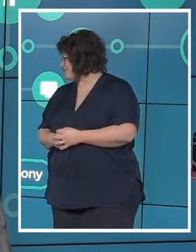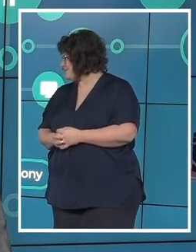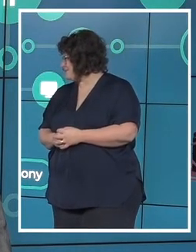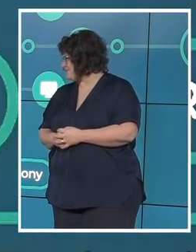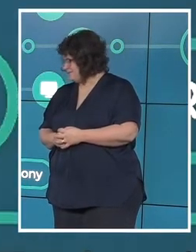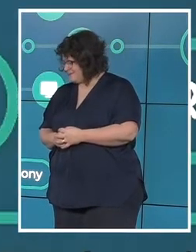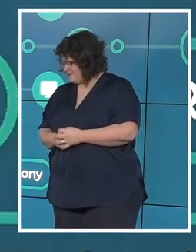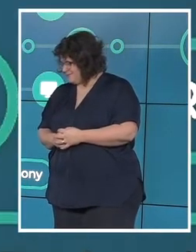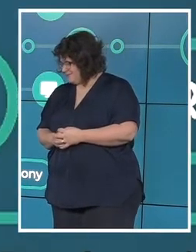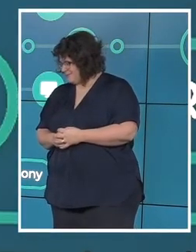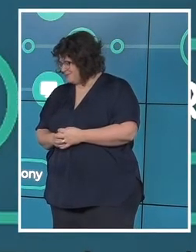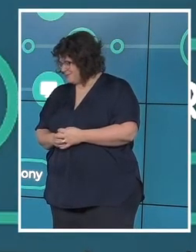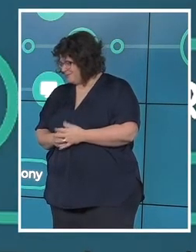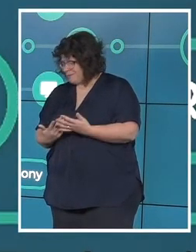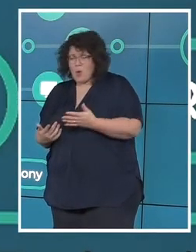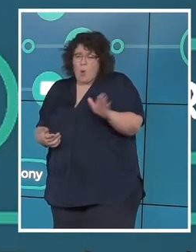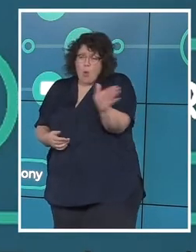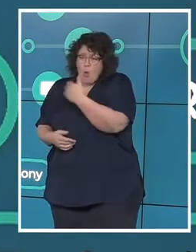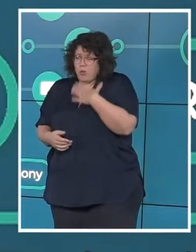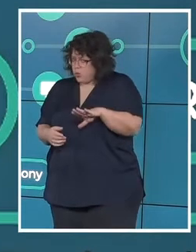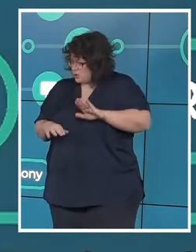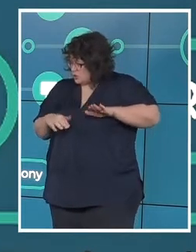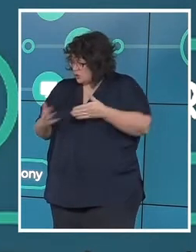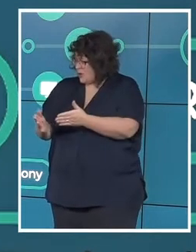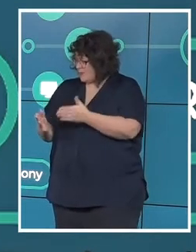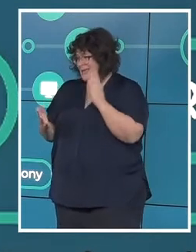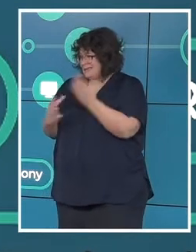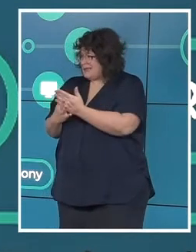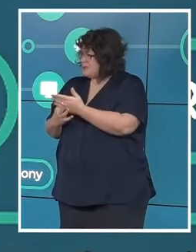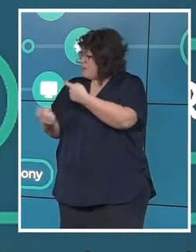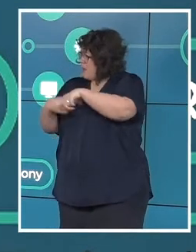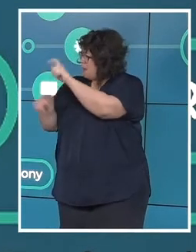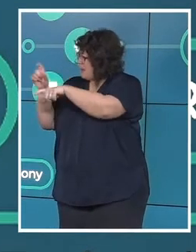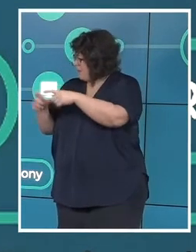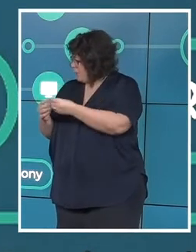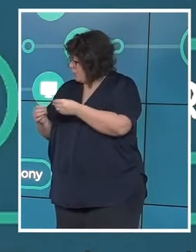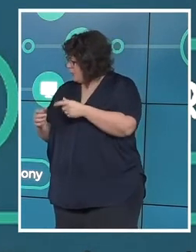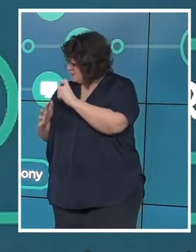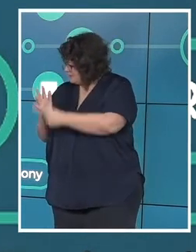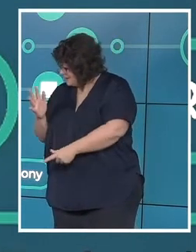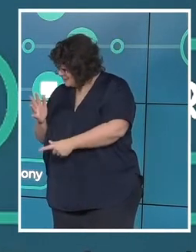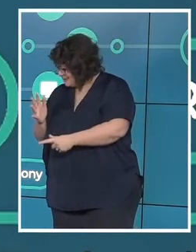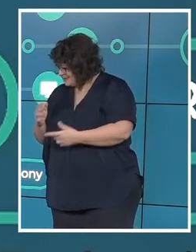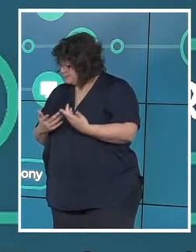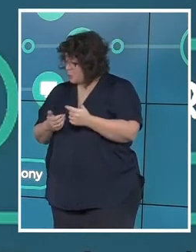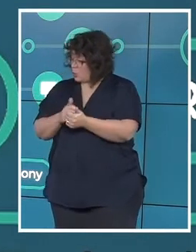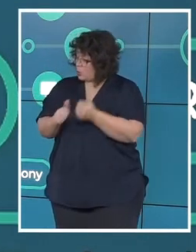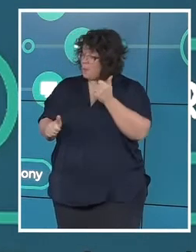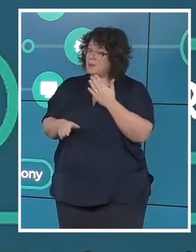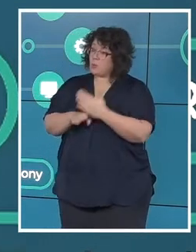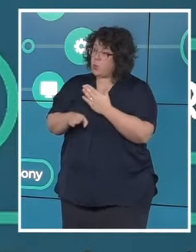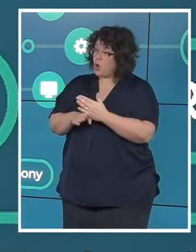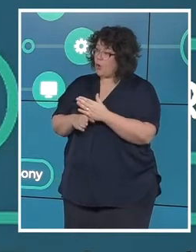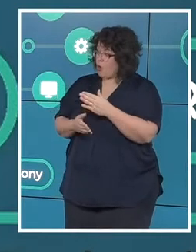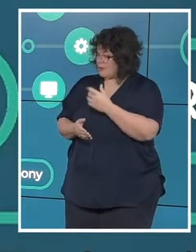with disabilities. Companies that are working on dating apps should make them accessible, and the guidelines to build apps,